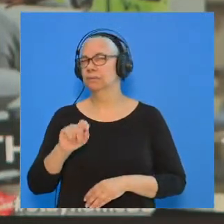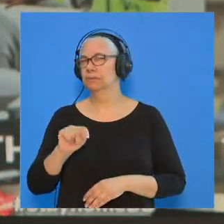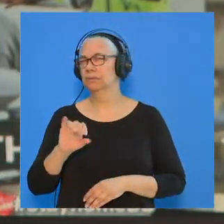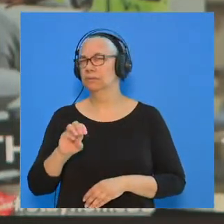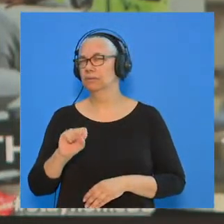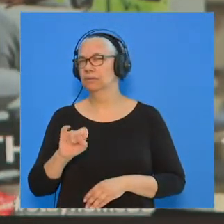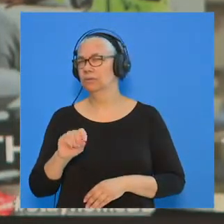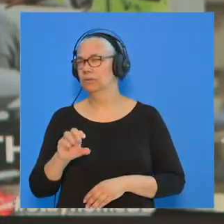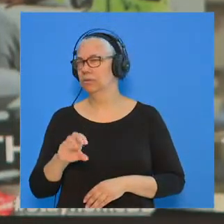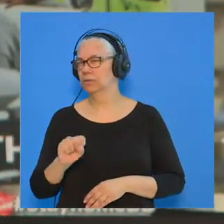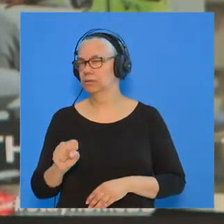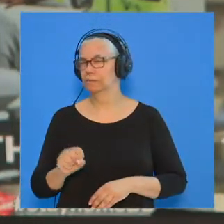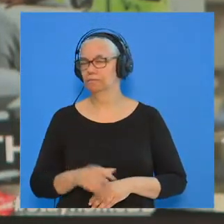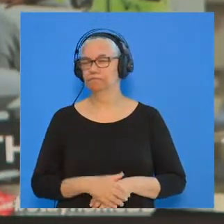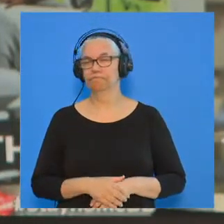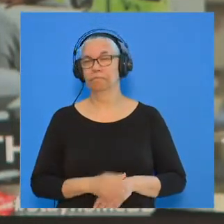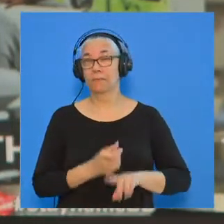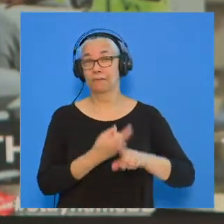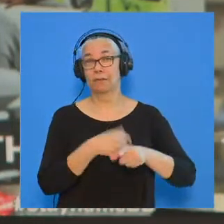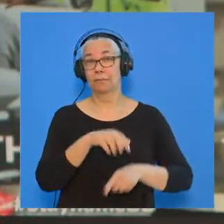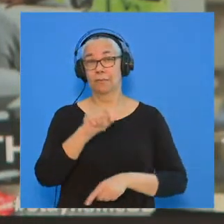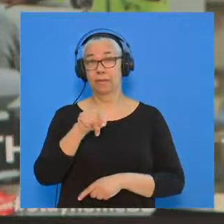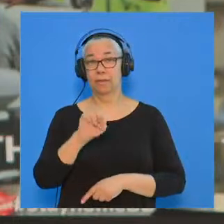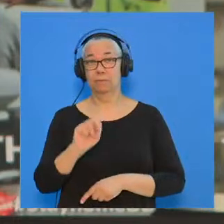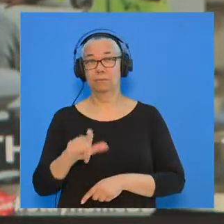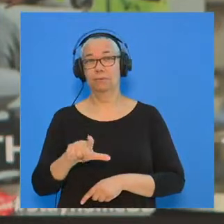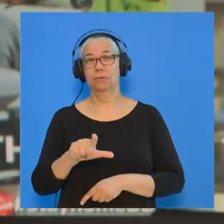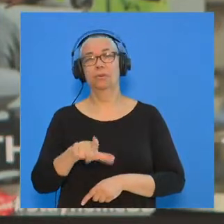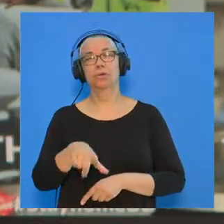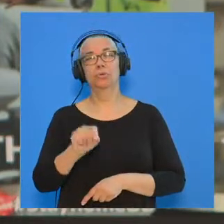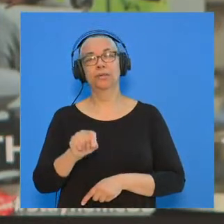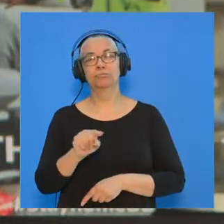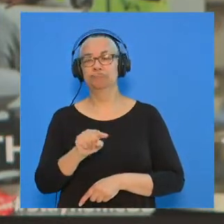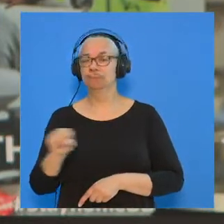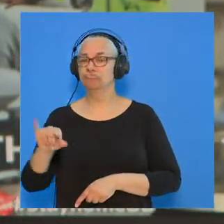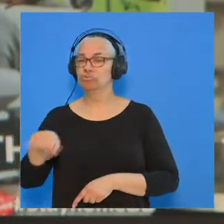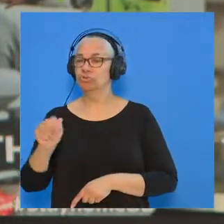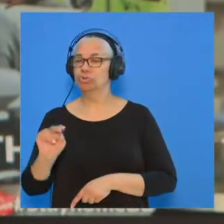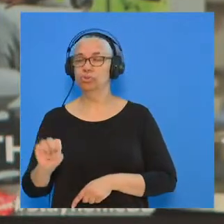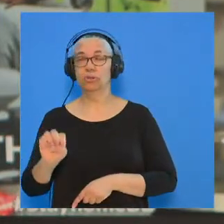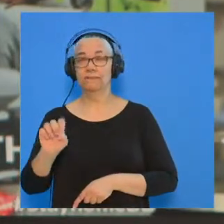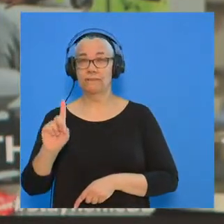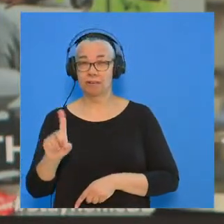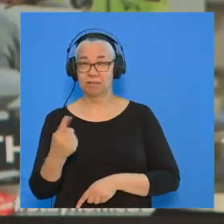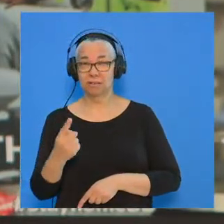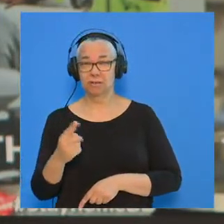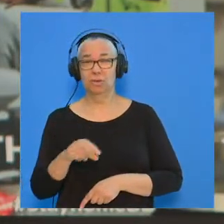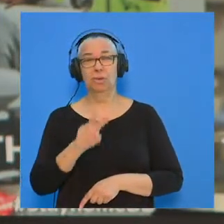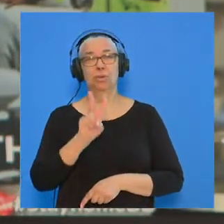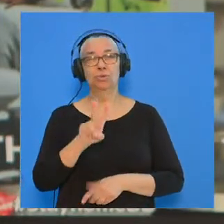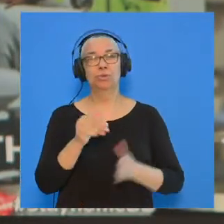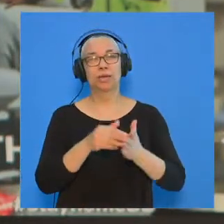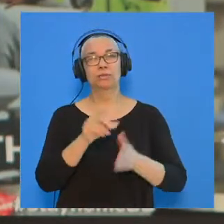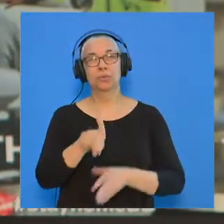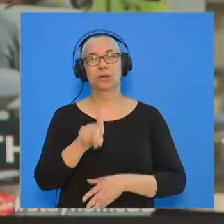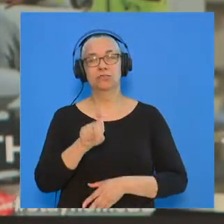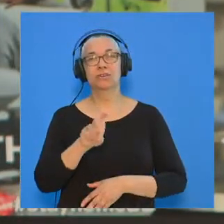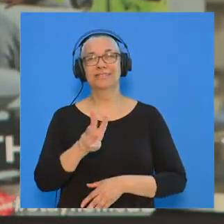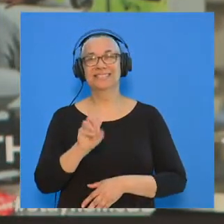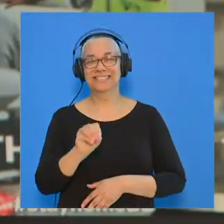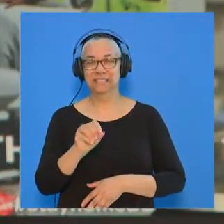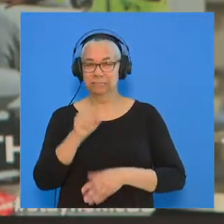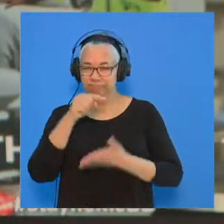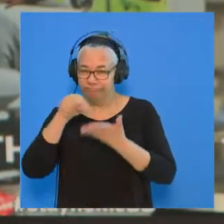the April 20th to June 1st, there were 2,160 checks. There